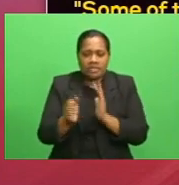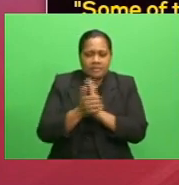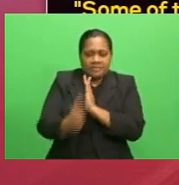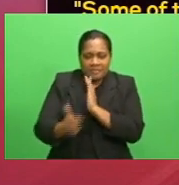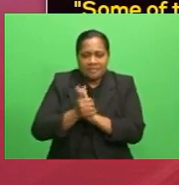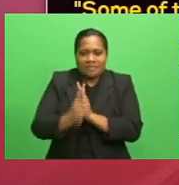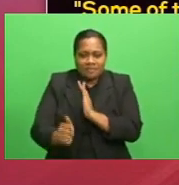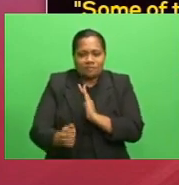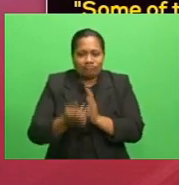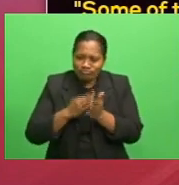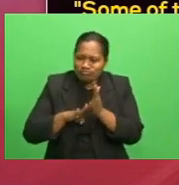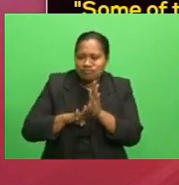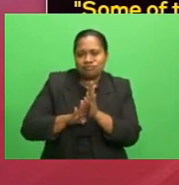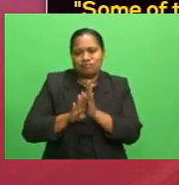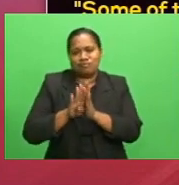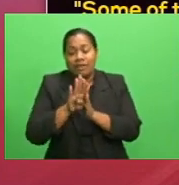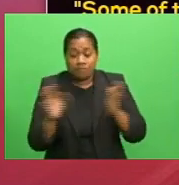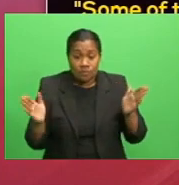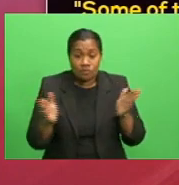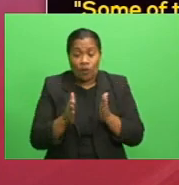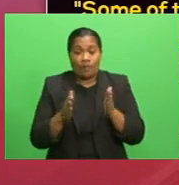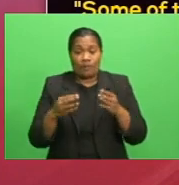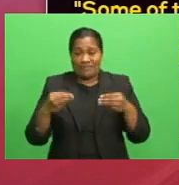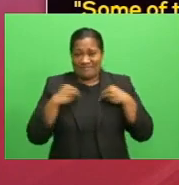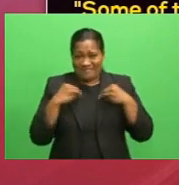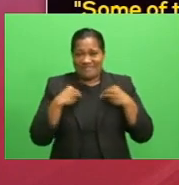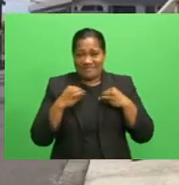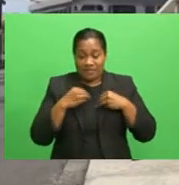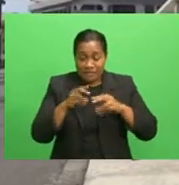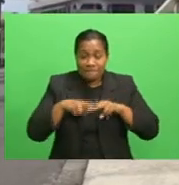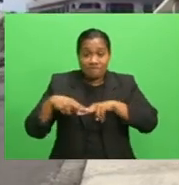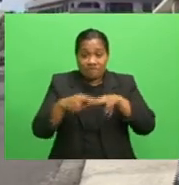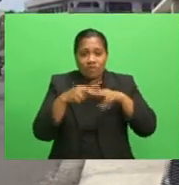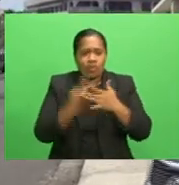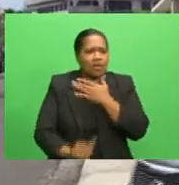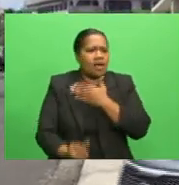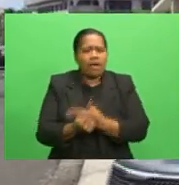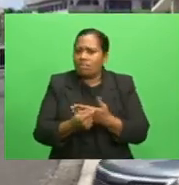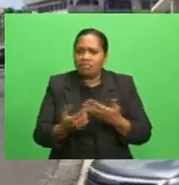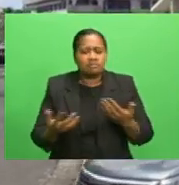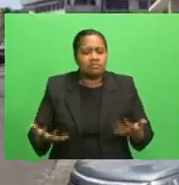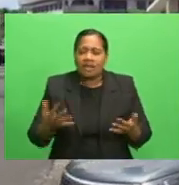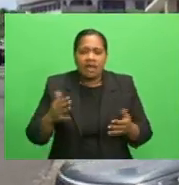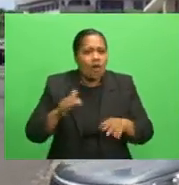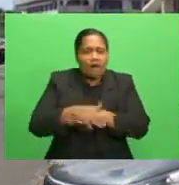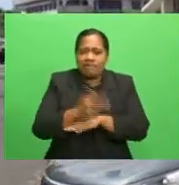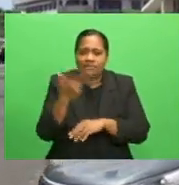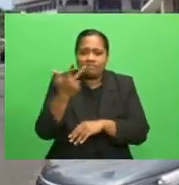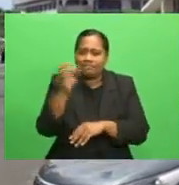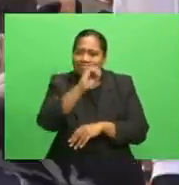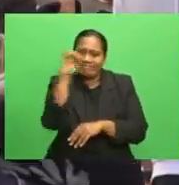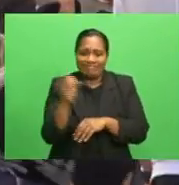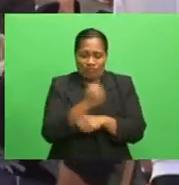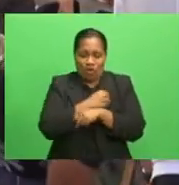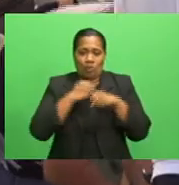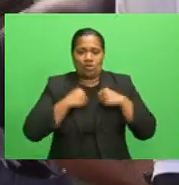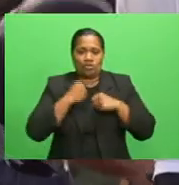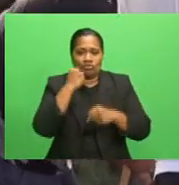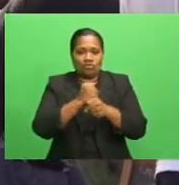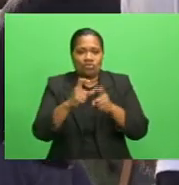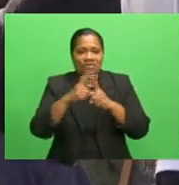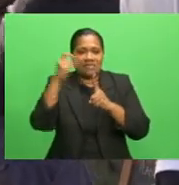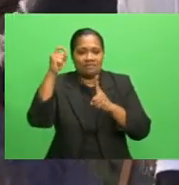time. The micro, small and medium enterprises in Fiji contributes over 18% to our GDP.